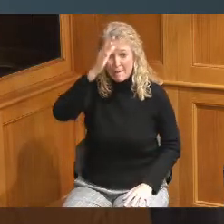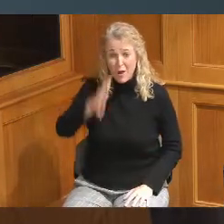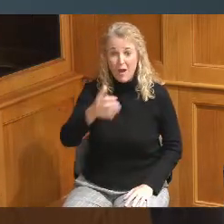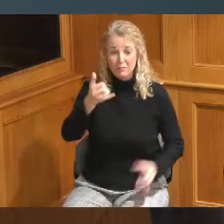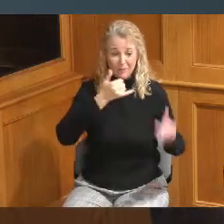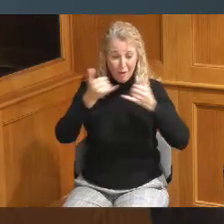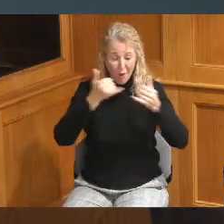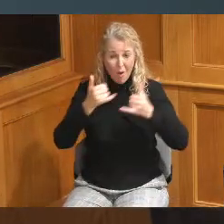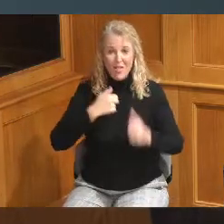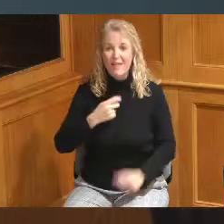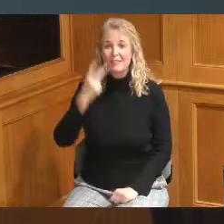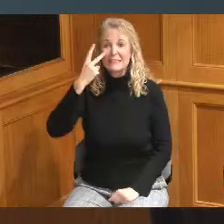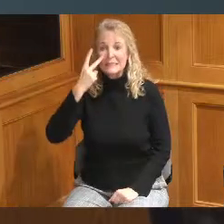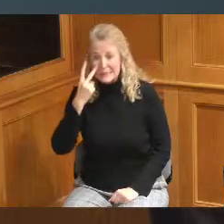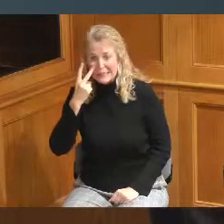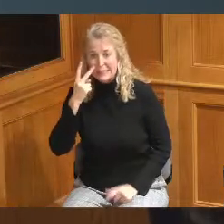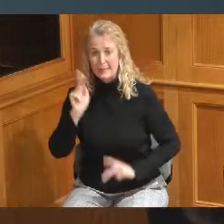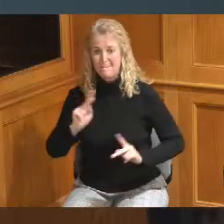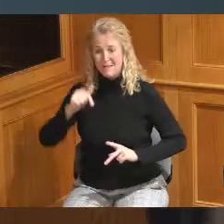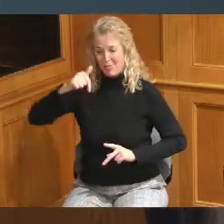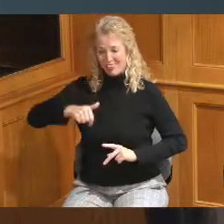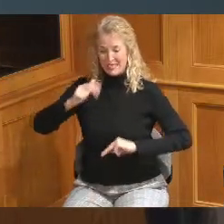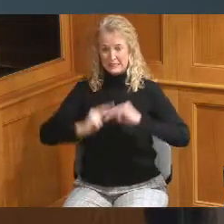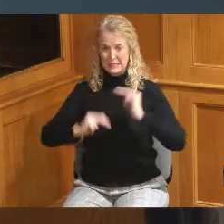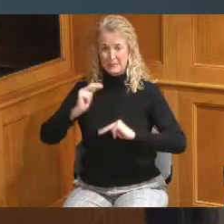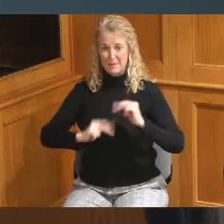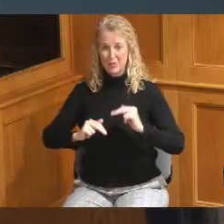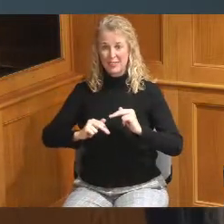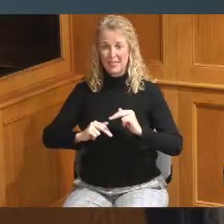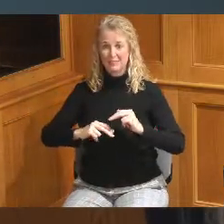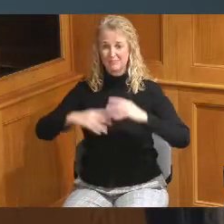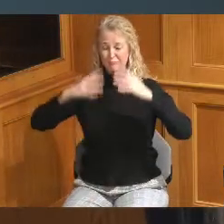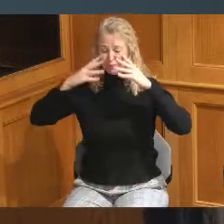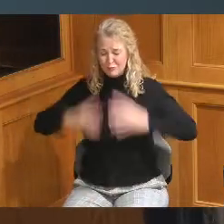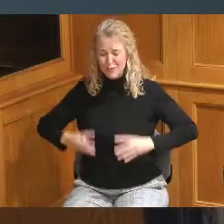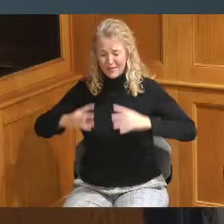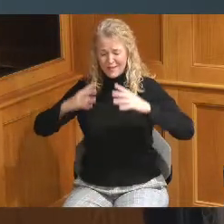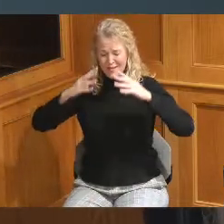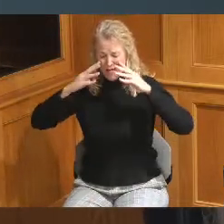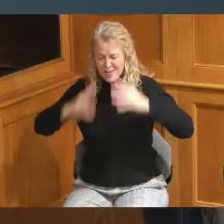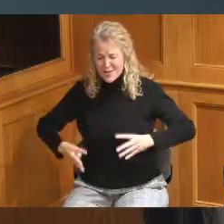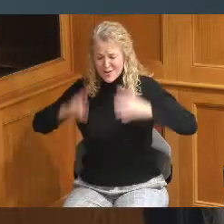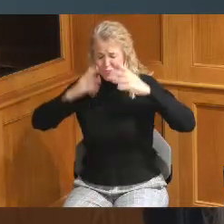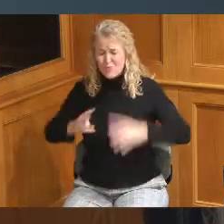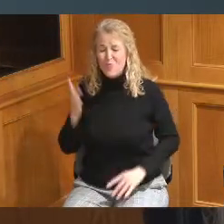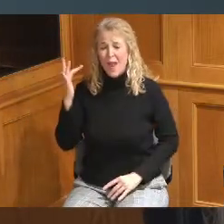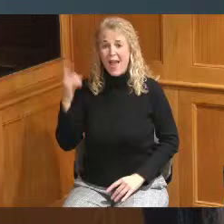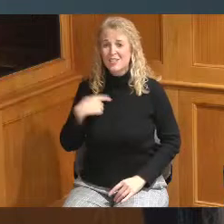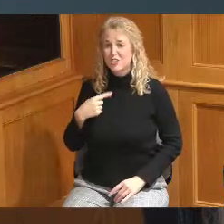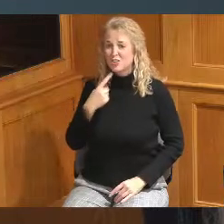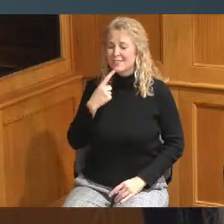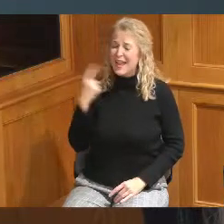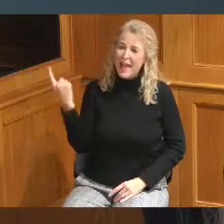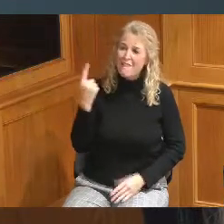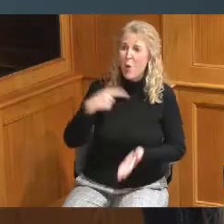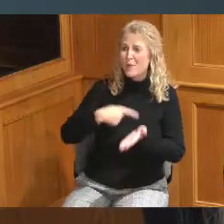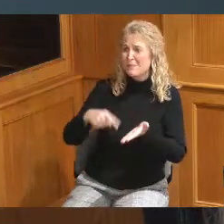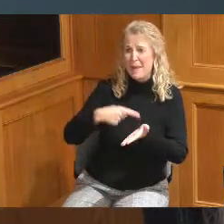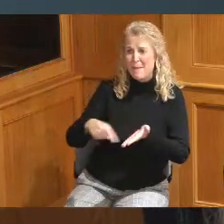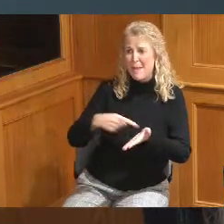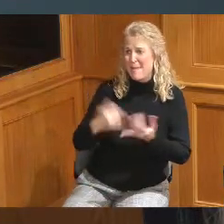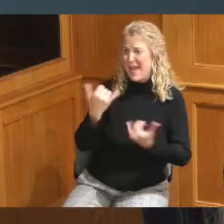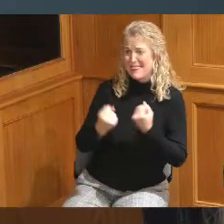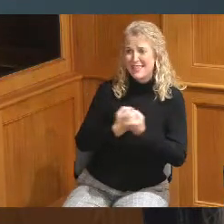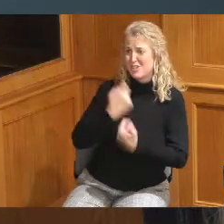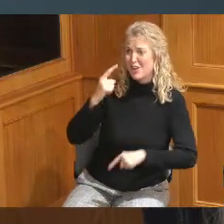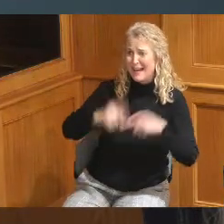grandpa. I've seen a lady in this building cry because she couldn't pay. She said, I've never not paid my taxes. And she was